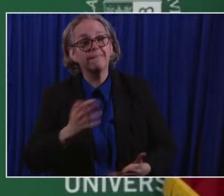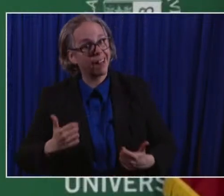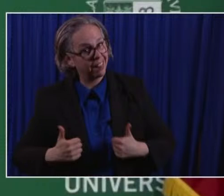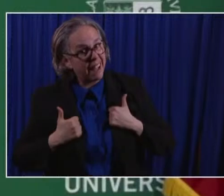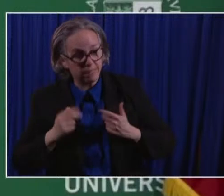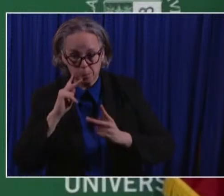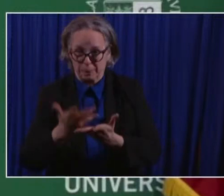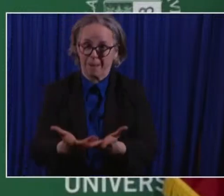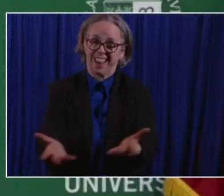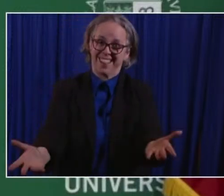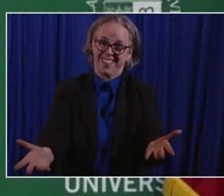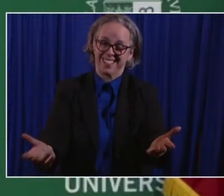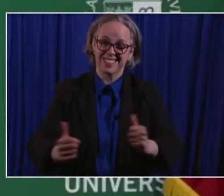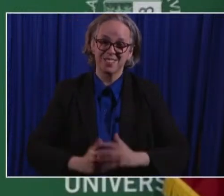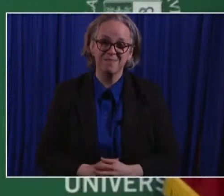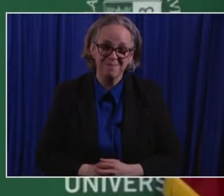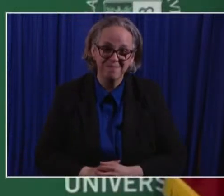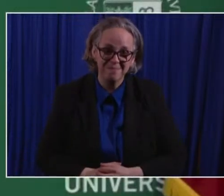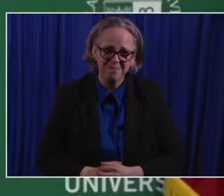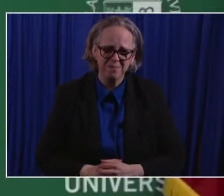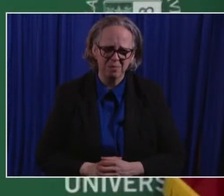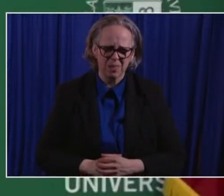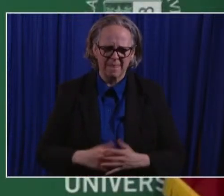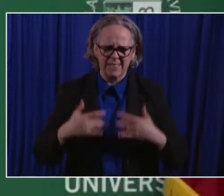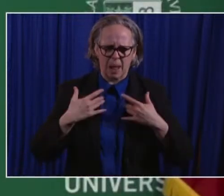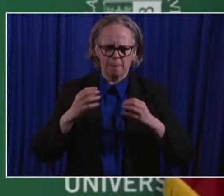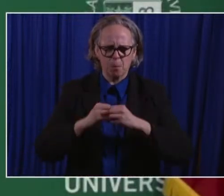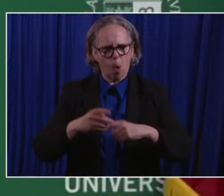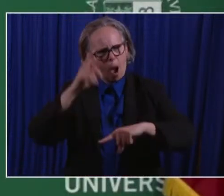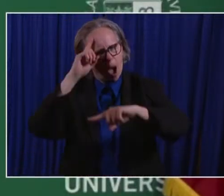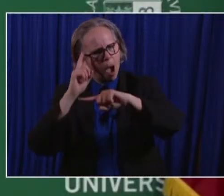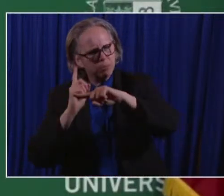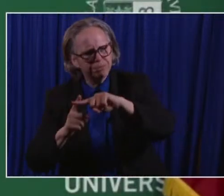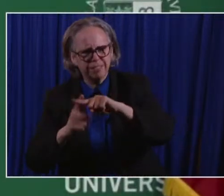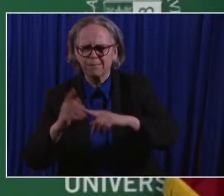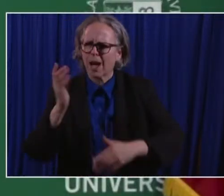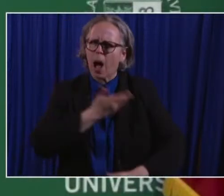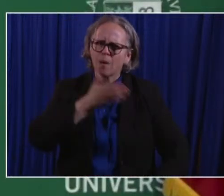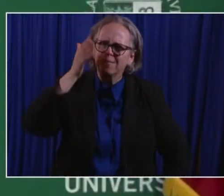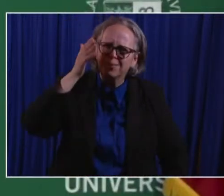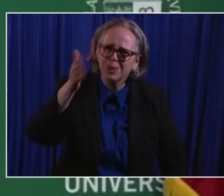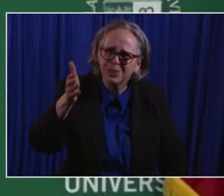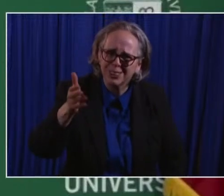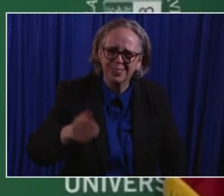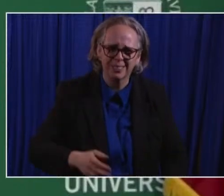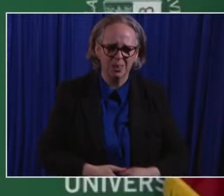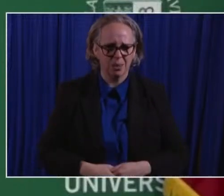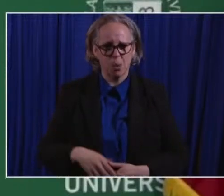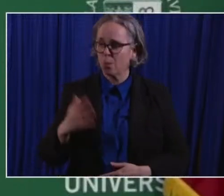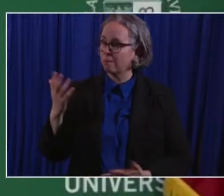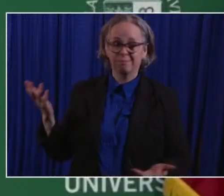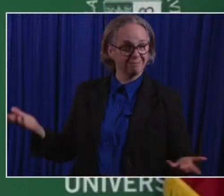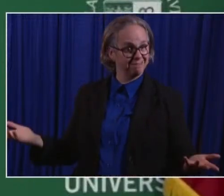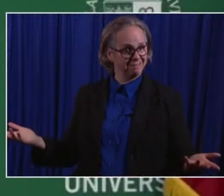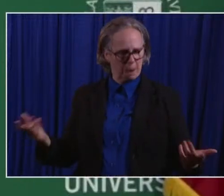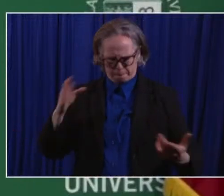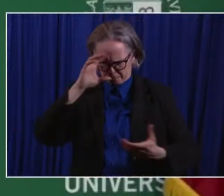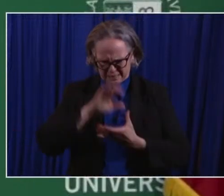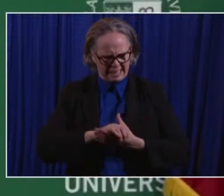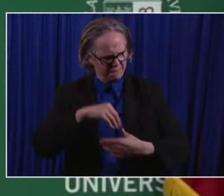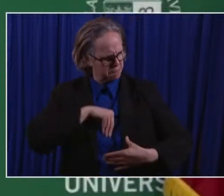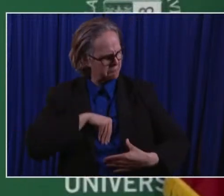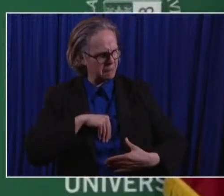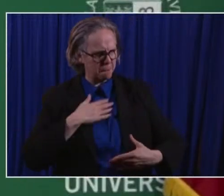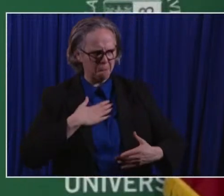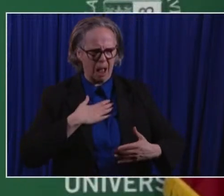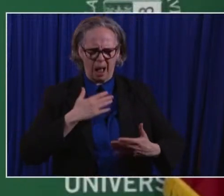competitive. I'm very optimistic about our future, but investing and believing in ourselves, investing and believing in